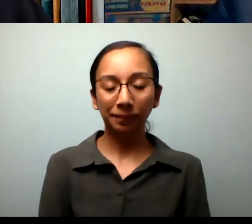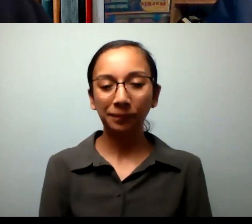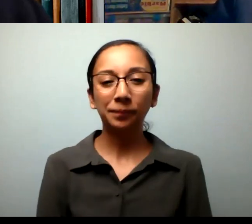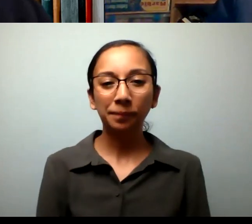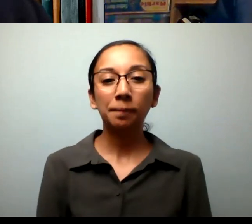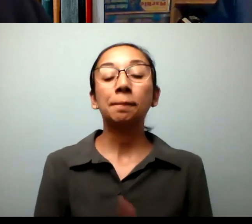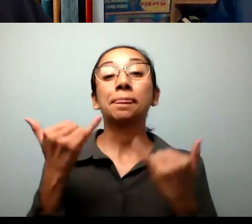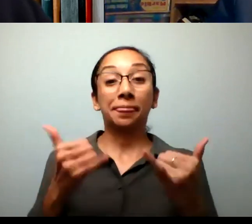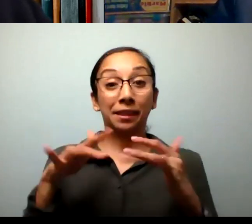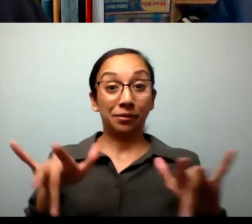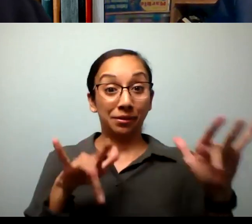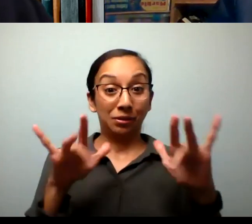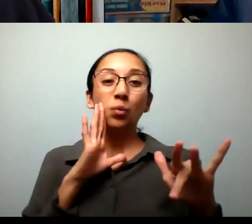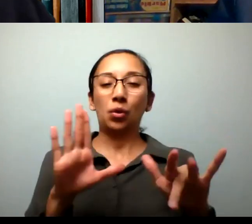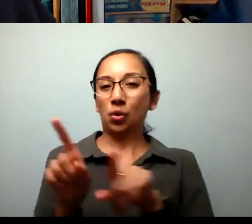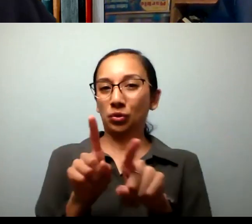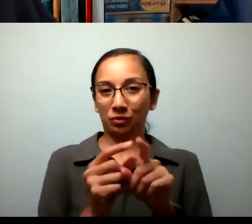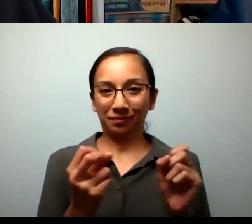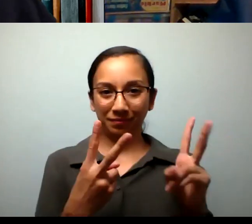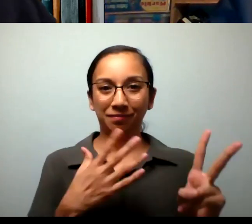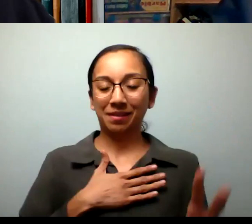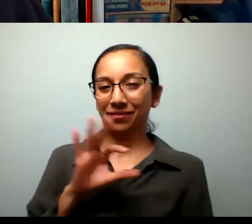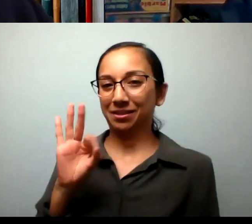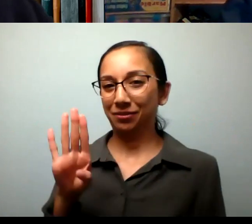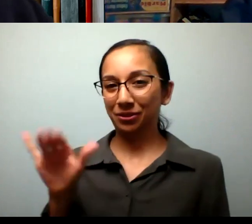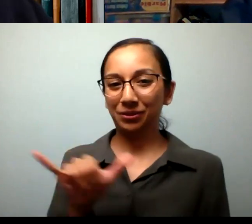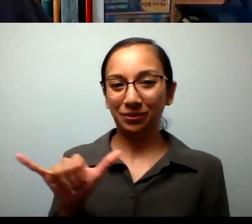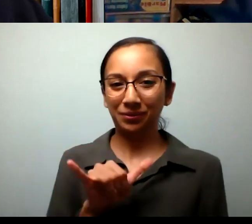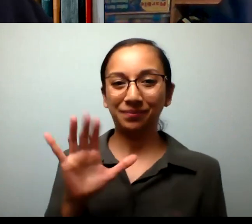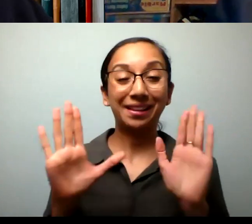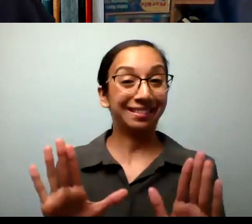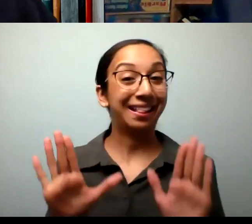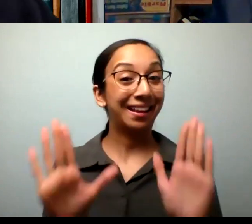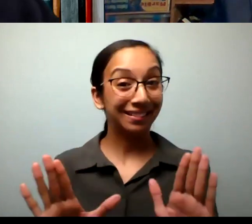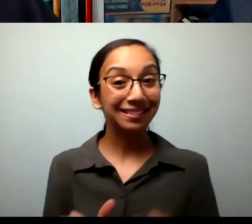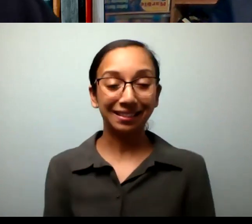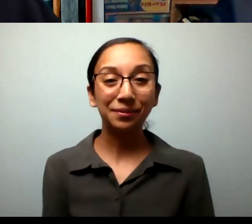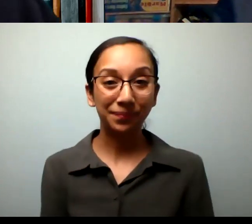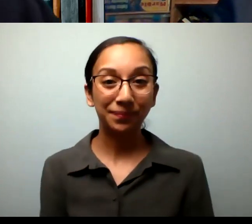recording will also be on my Facebook as well. Excellent. Excellent. Thank you. Excellent.